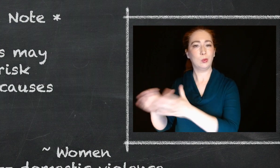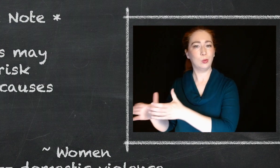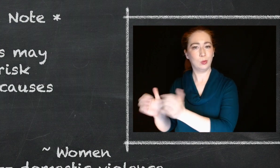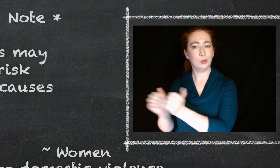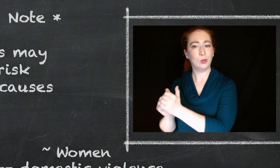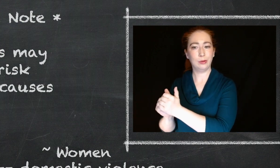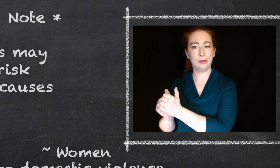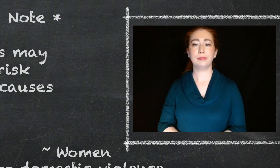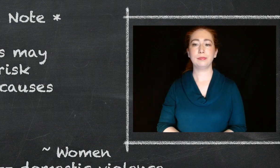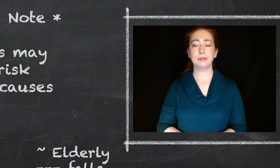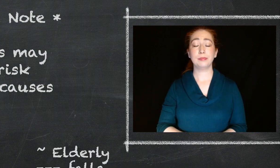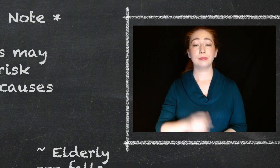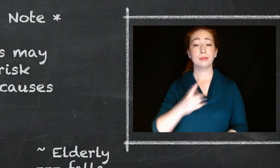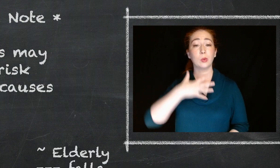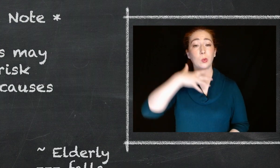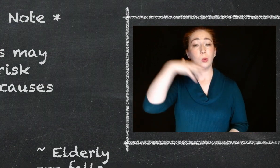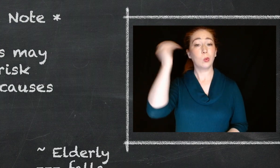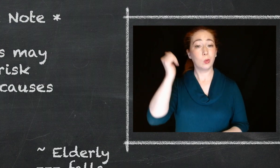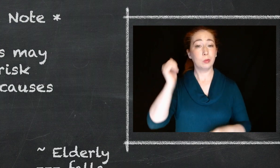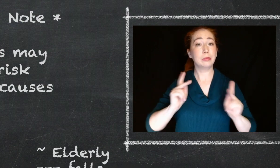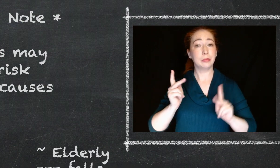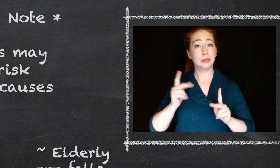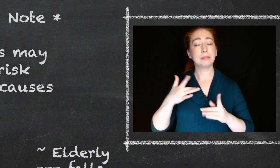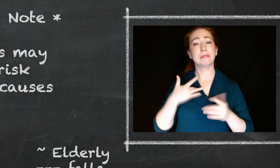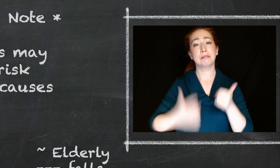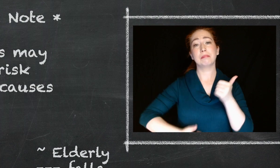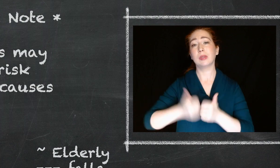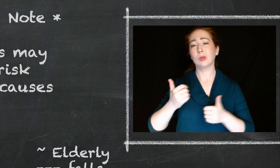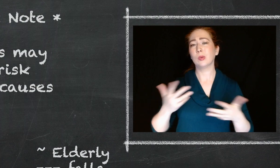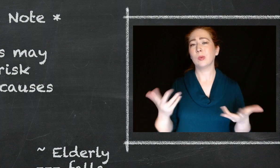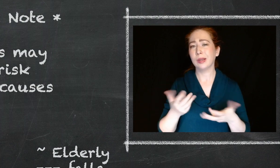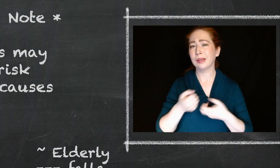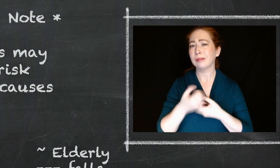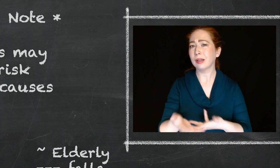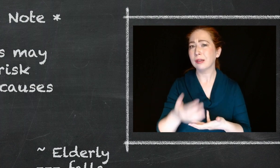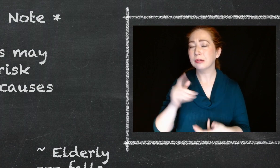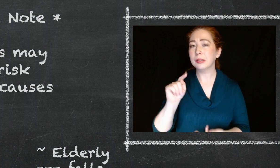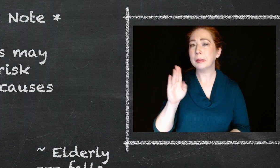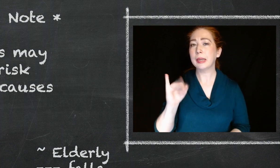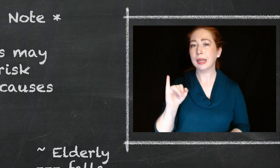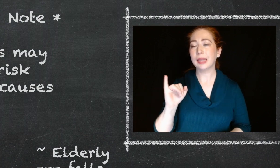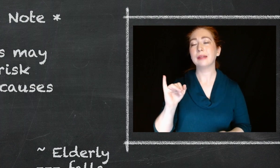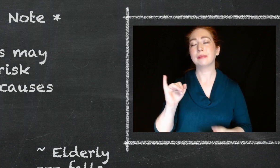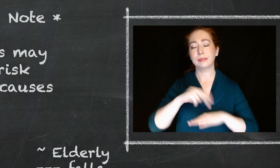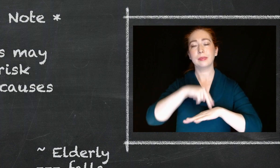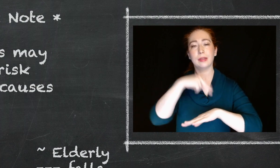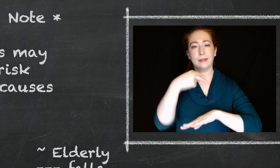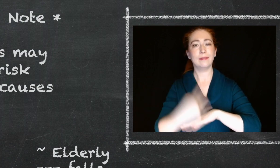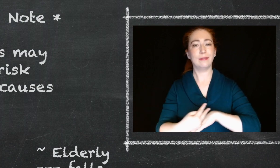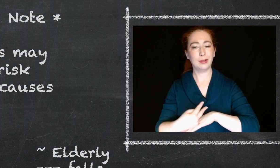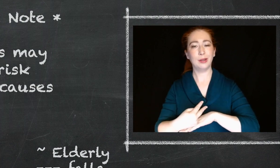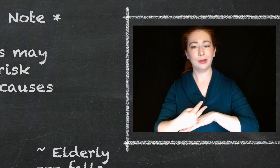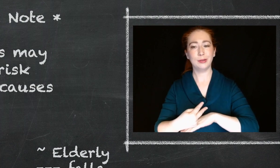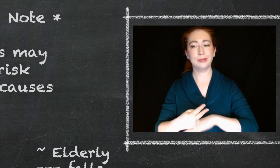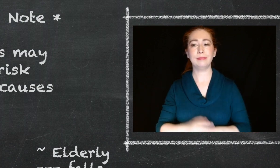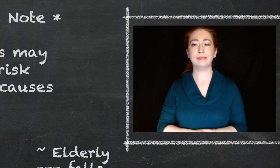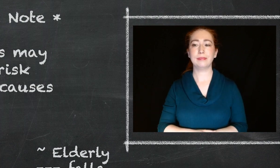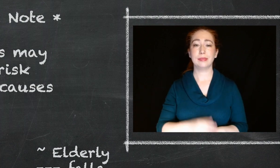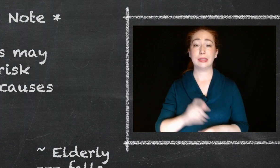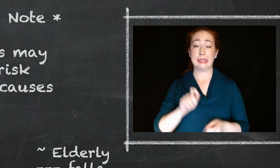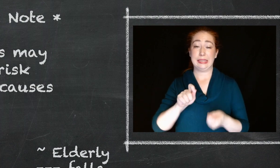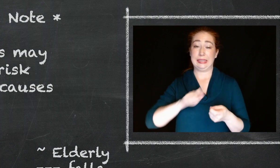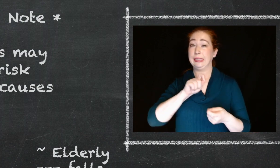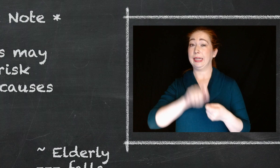groups combined. Falls are a major cause of TBIs in elderly people. Also, the